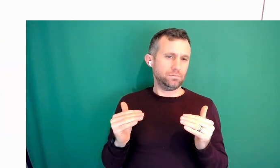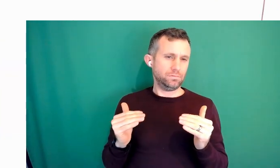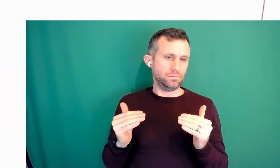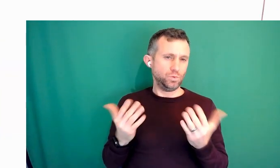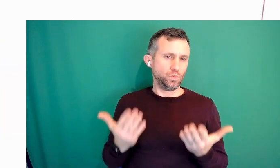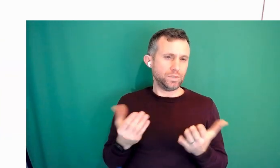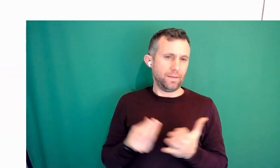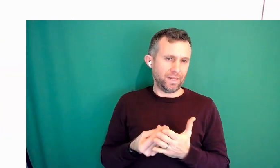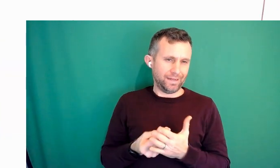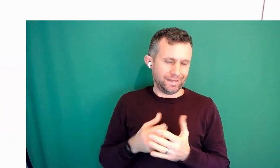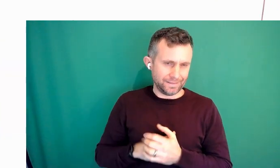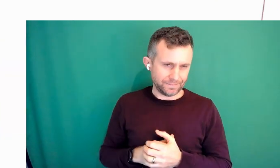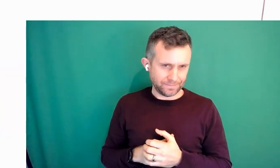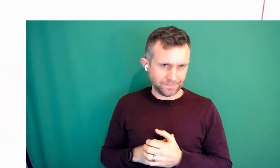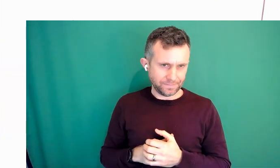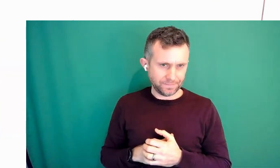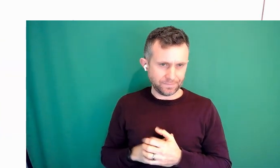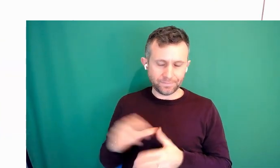So in